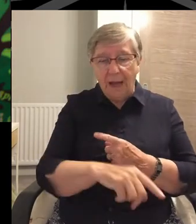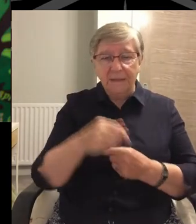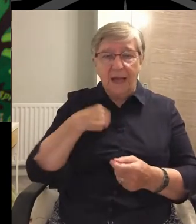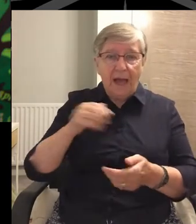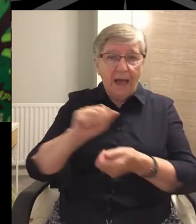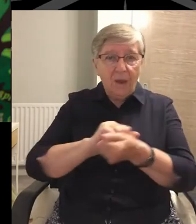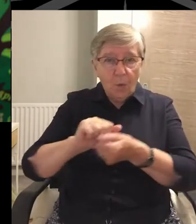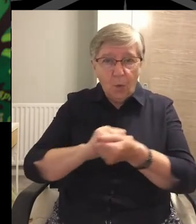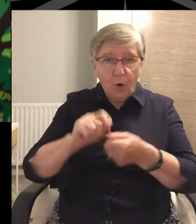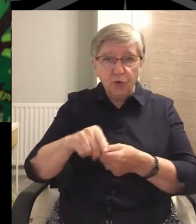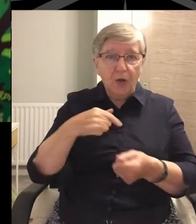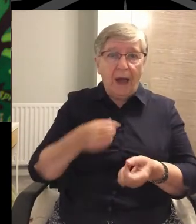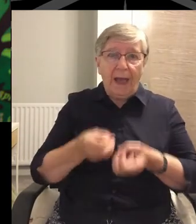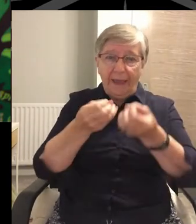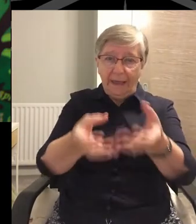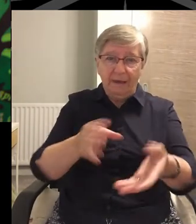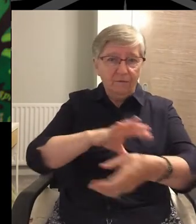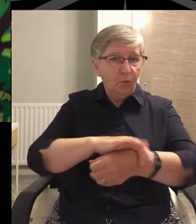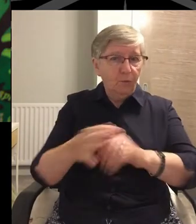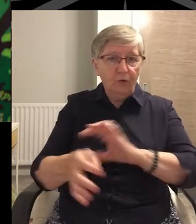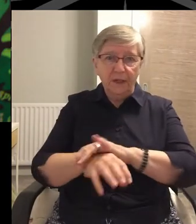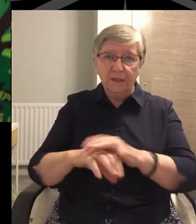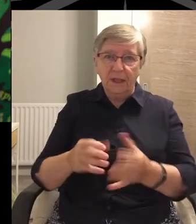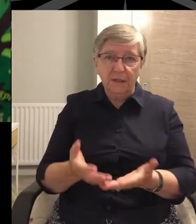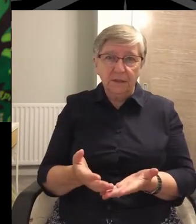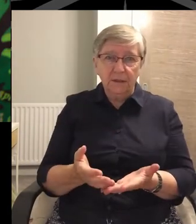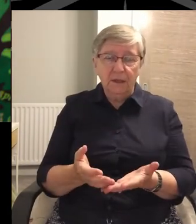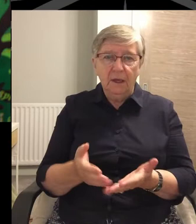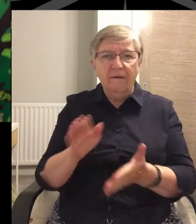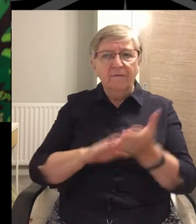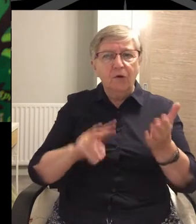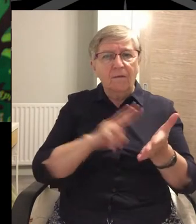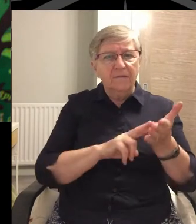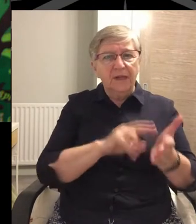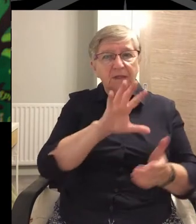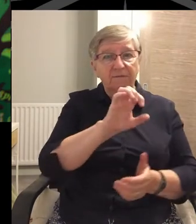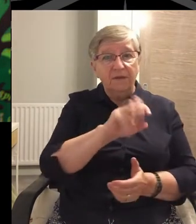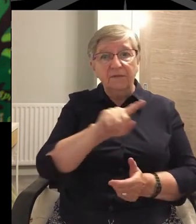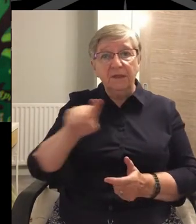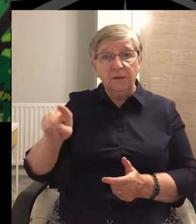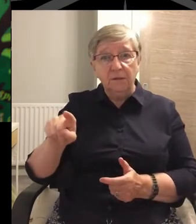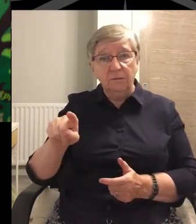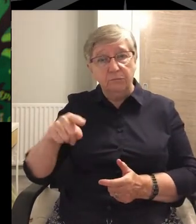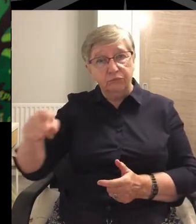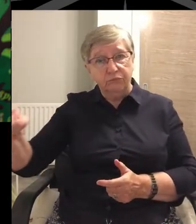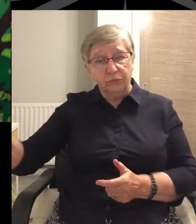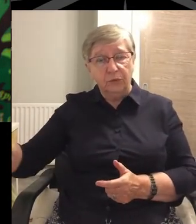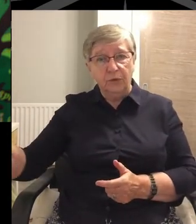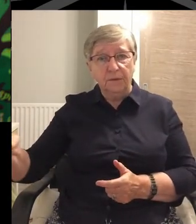gave you this, I put bracelets, etc. So from verses 15 and following, it's